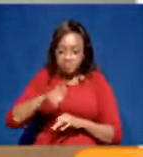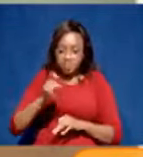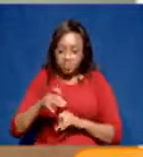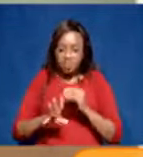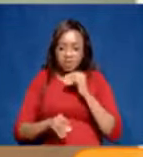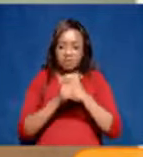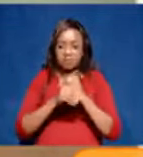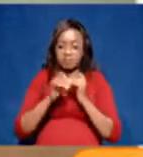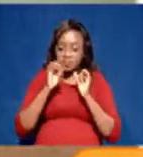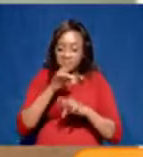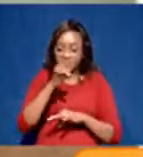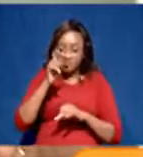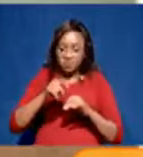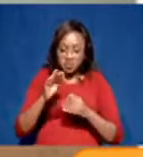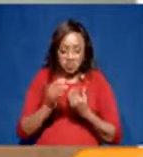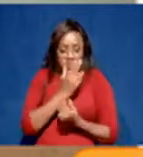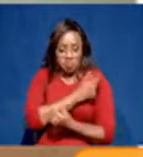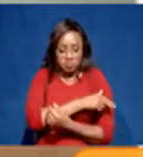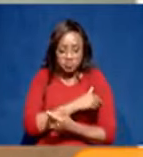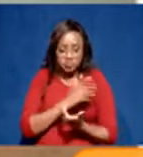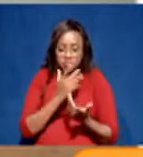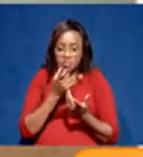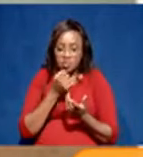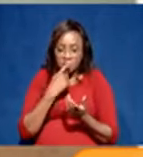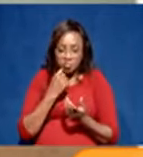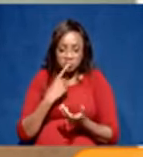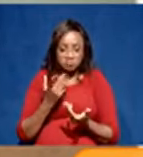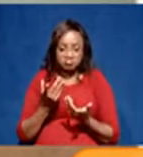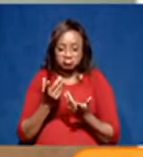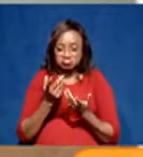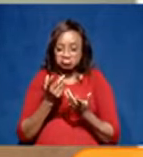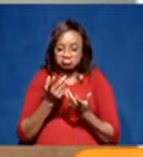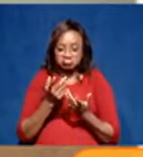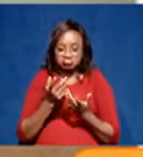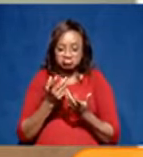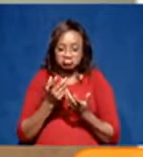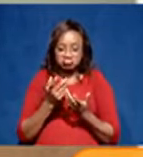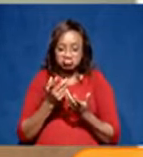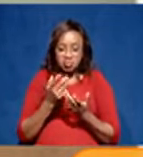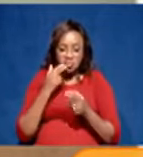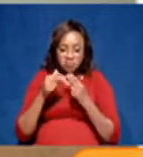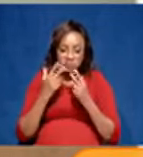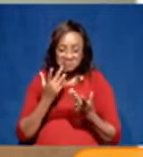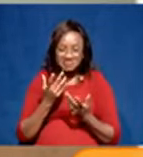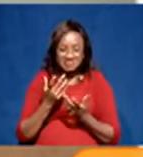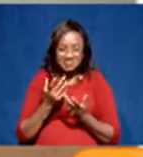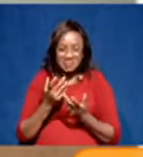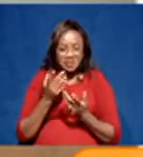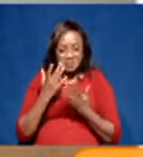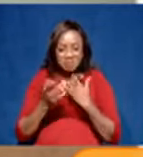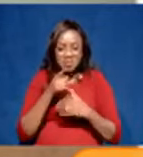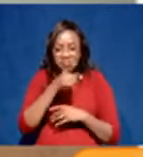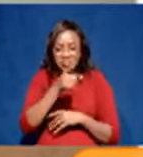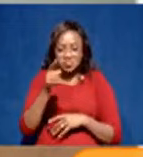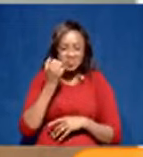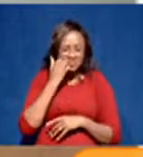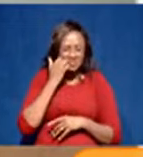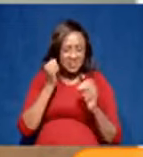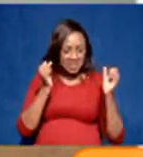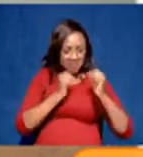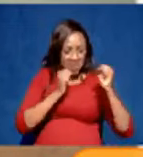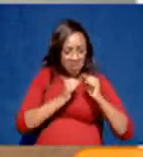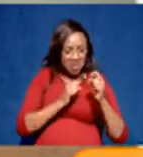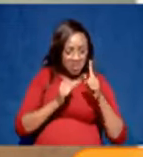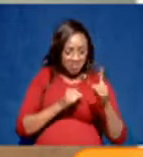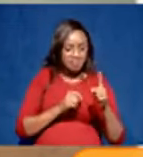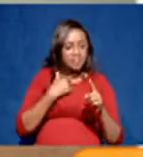need hospitality, for example, and I gave this case yesterday, Sam, that you can be treated malaria at the dispensary next